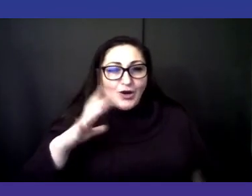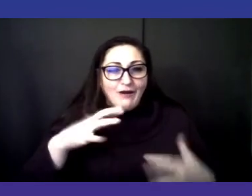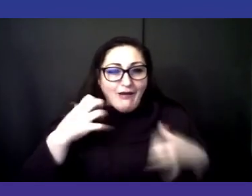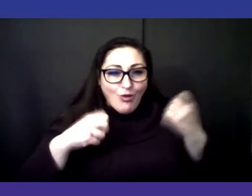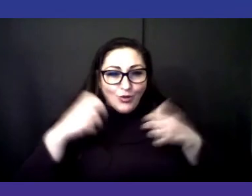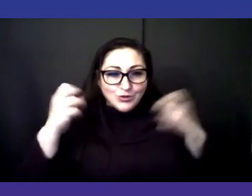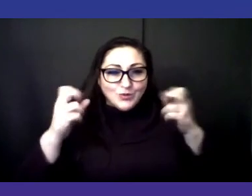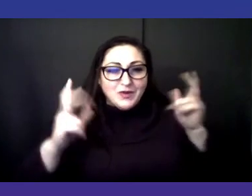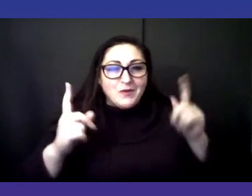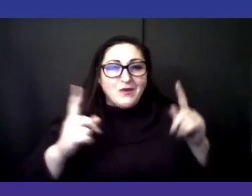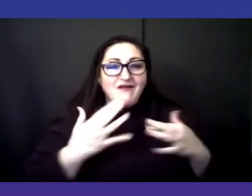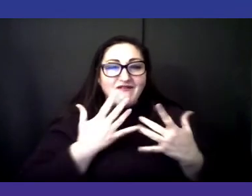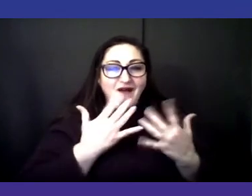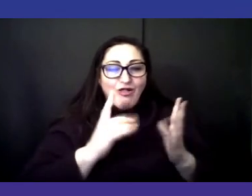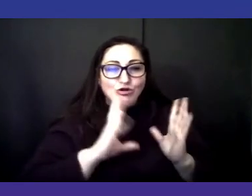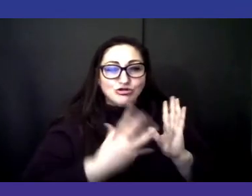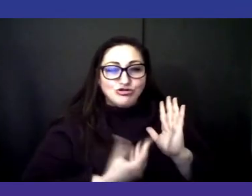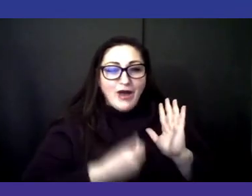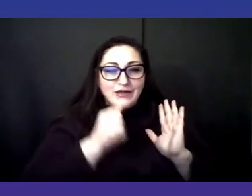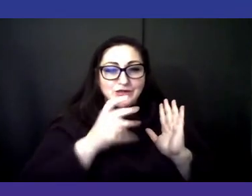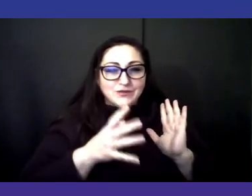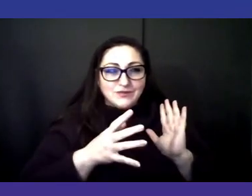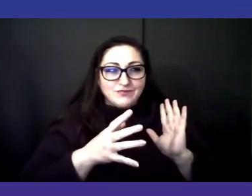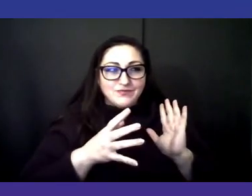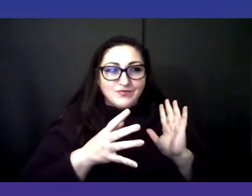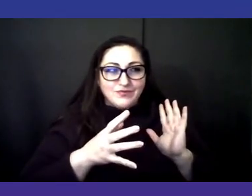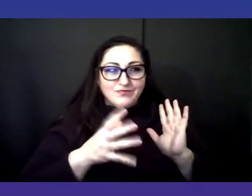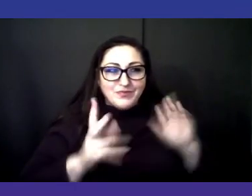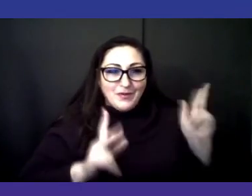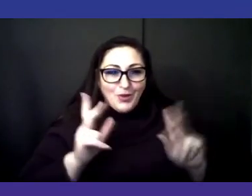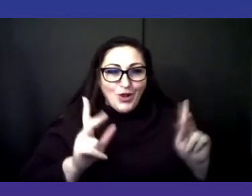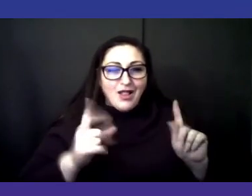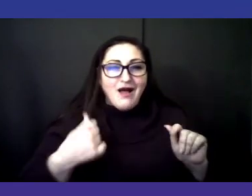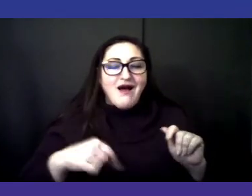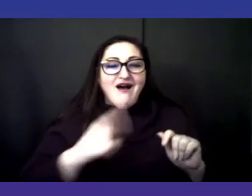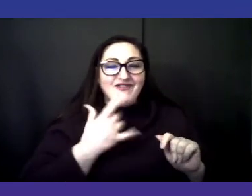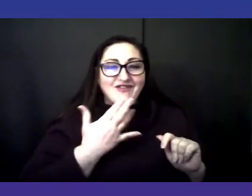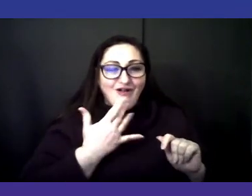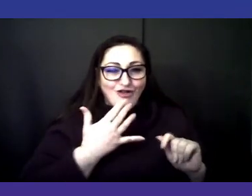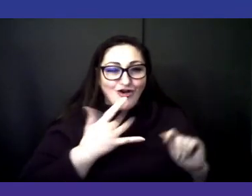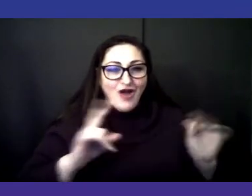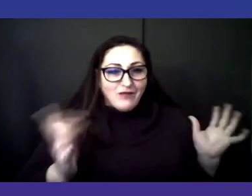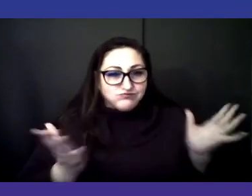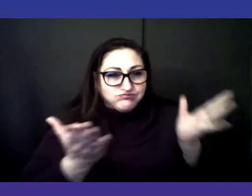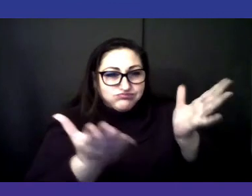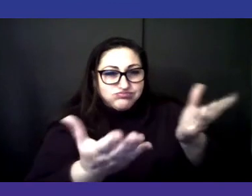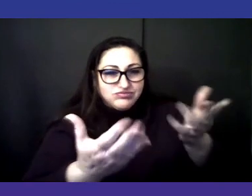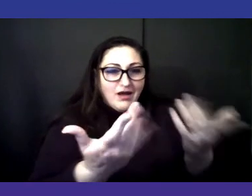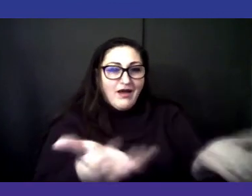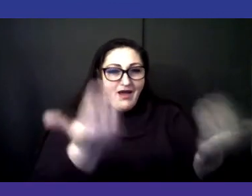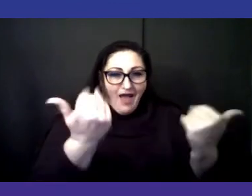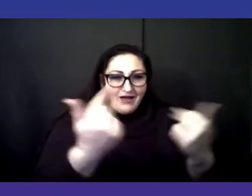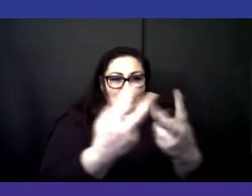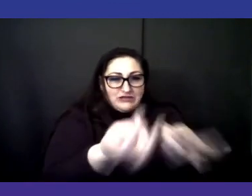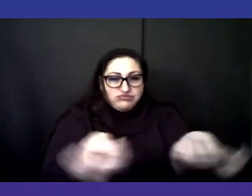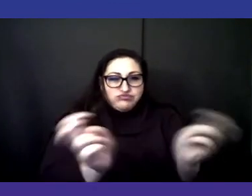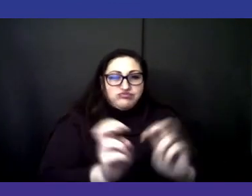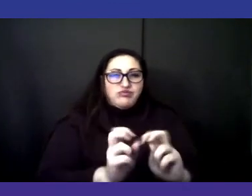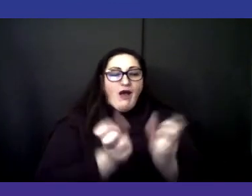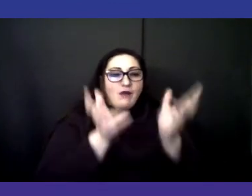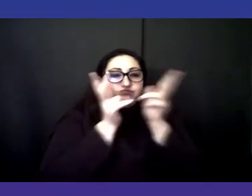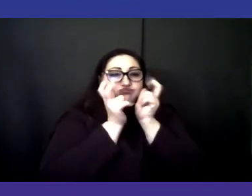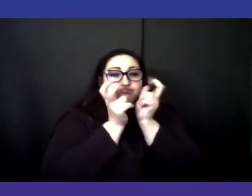into center and create vibrant spaces so that we can bask in the wonder that is them and that is